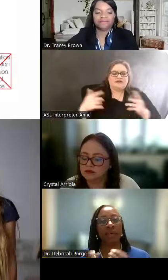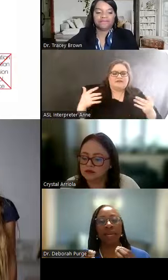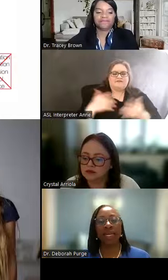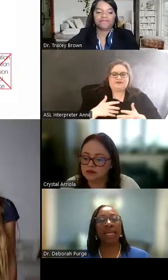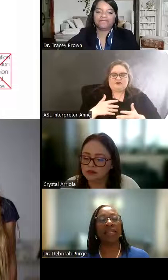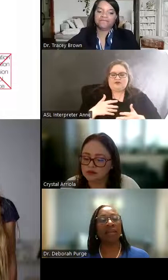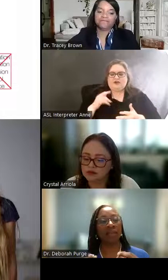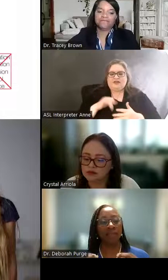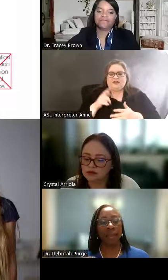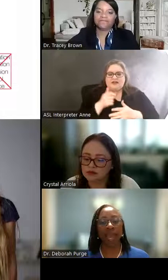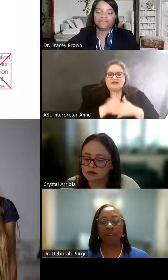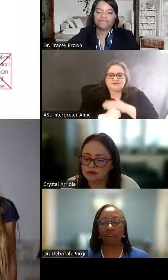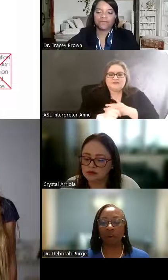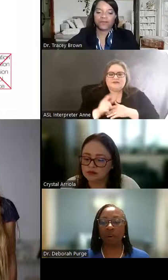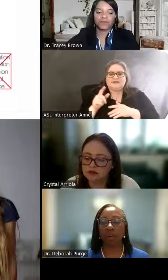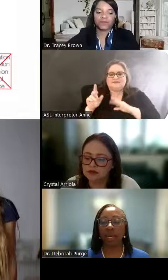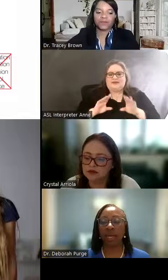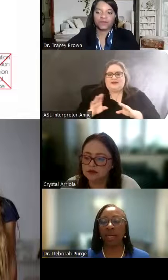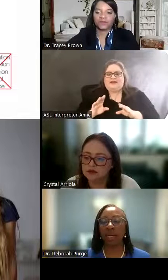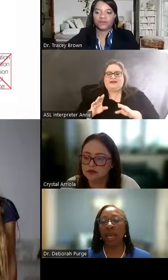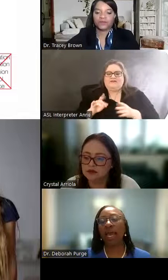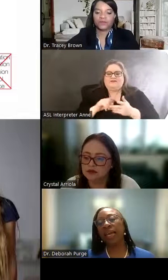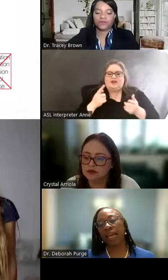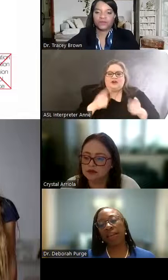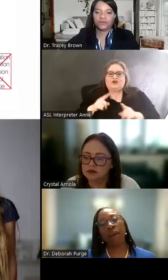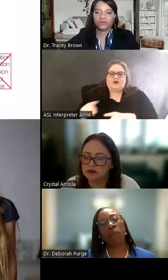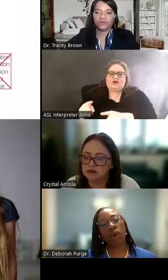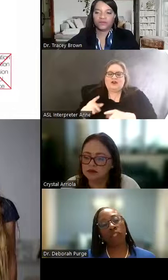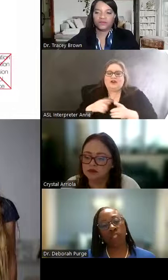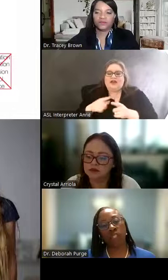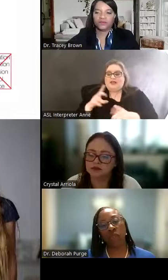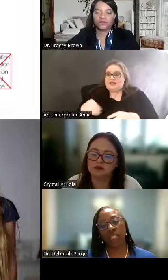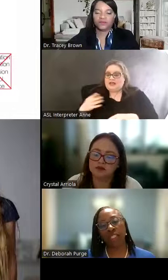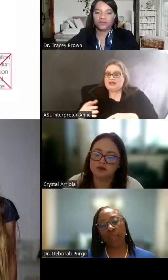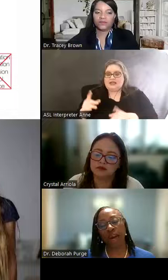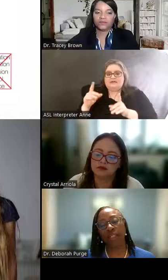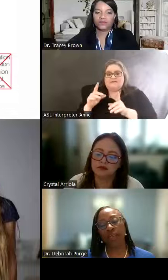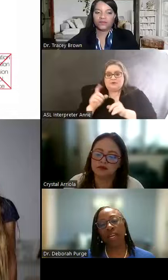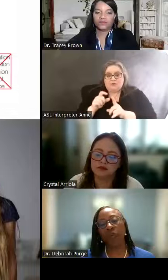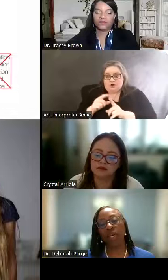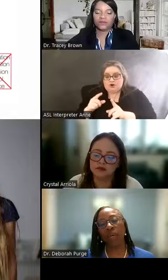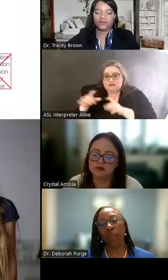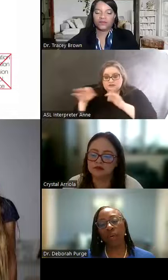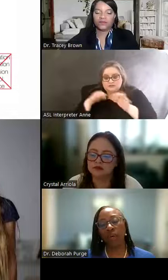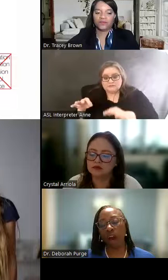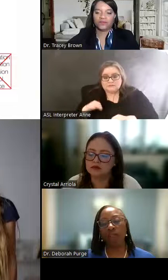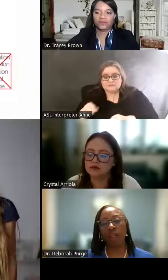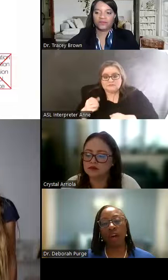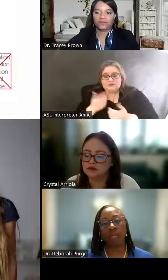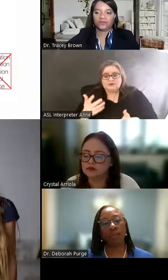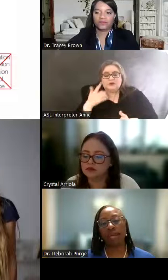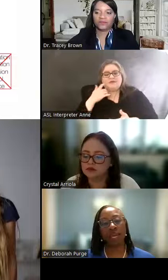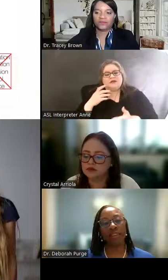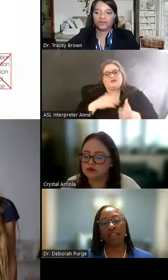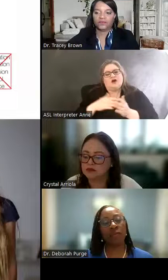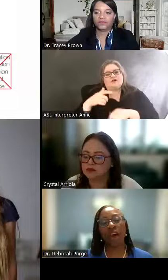is beneath the behaviors that are occurring, and then give them words to use to express. Because we often know